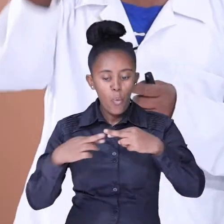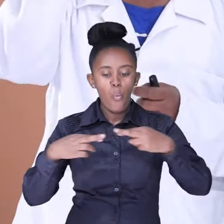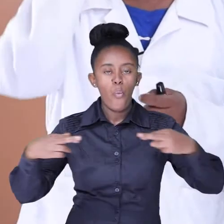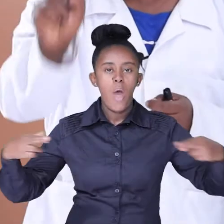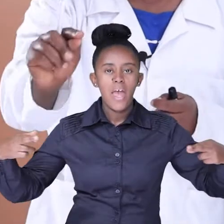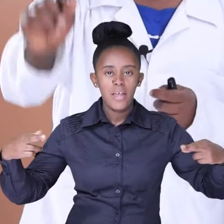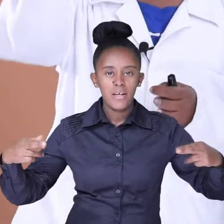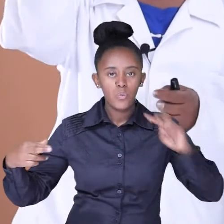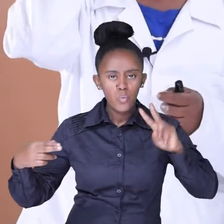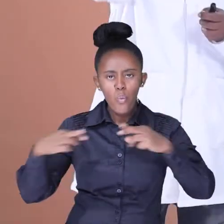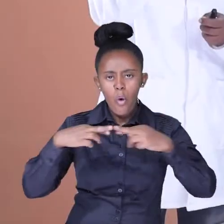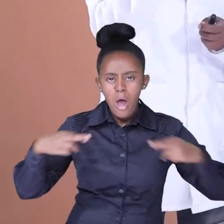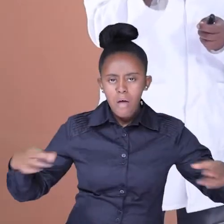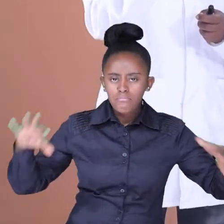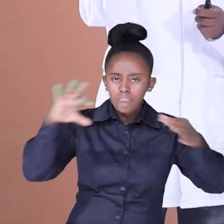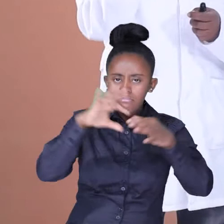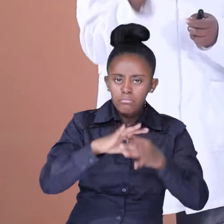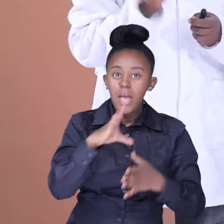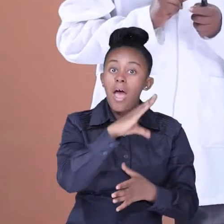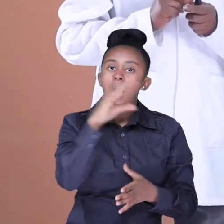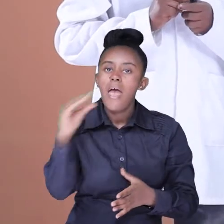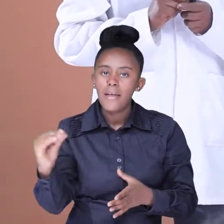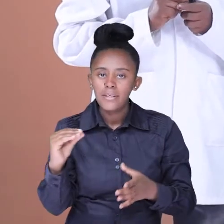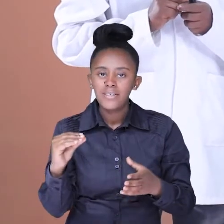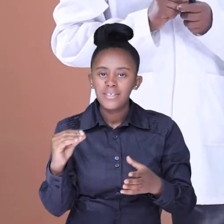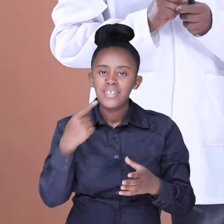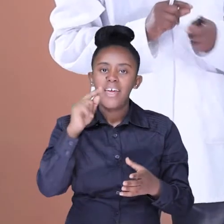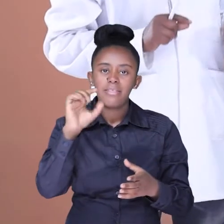should be connected to this AND gate.